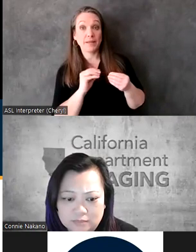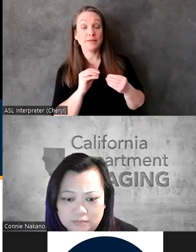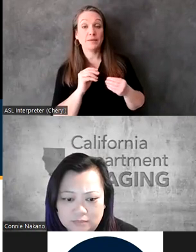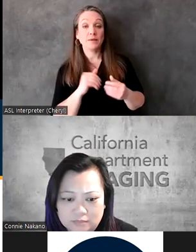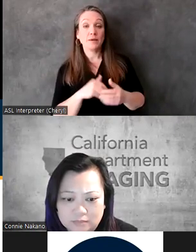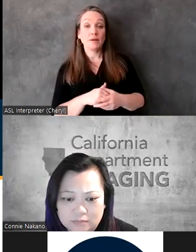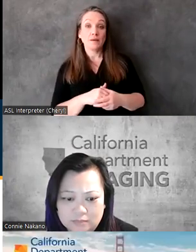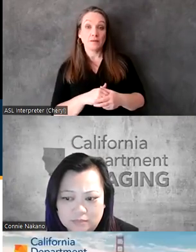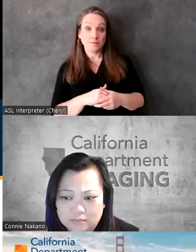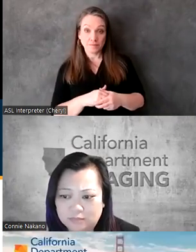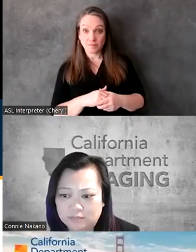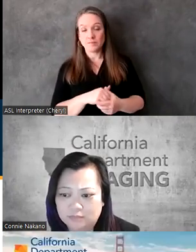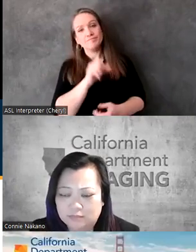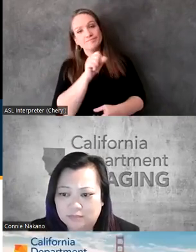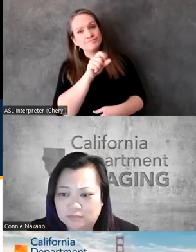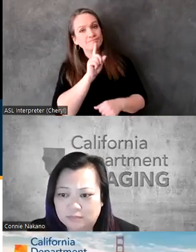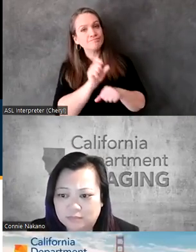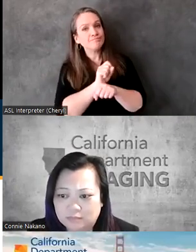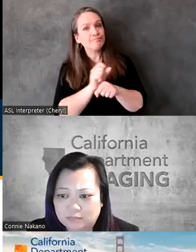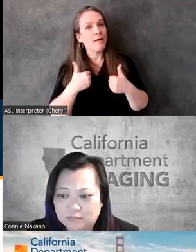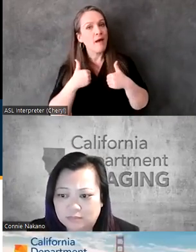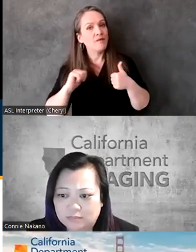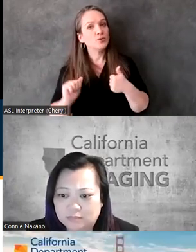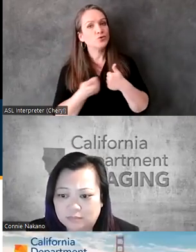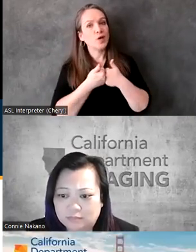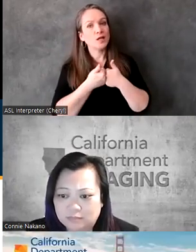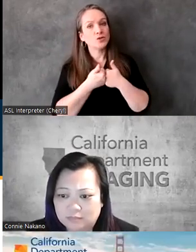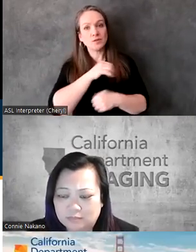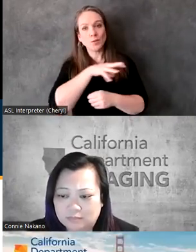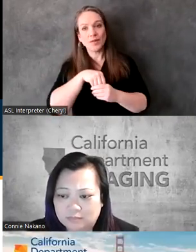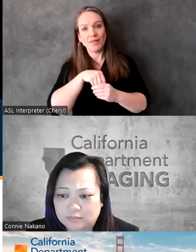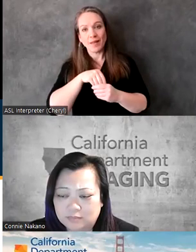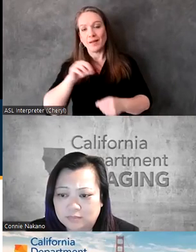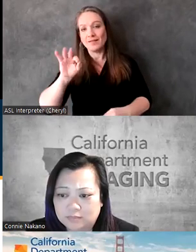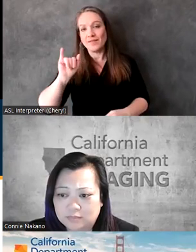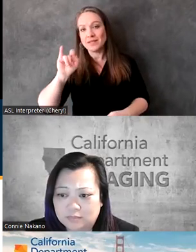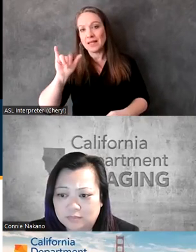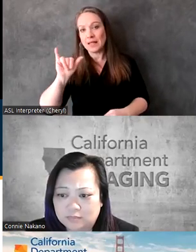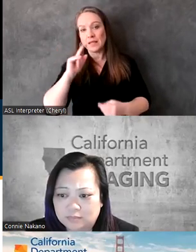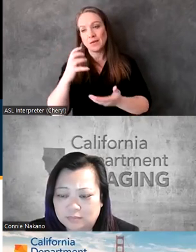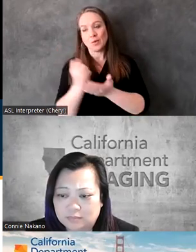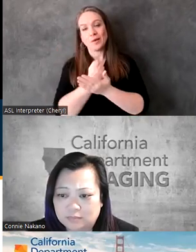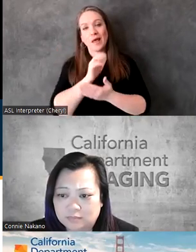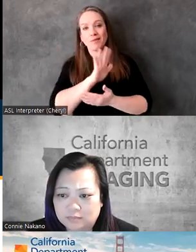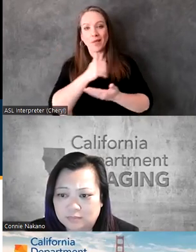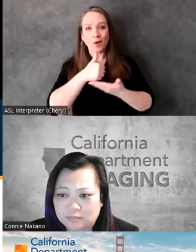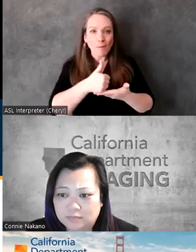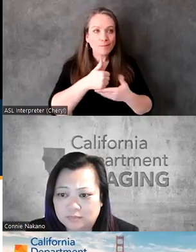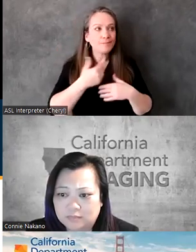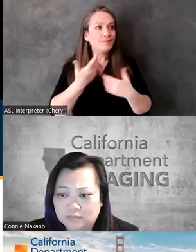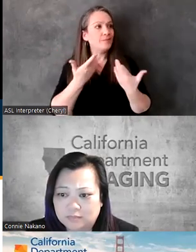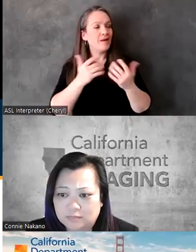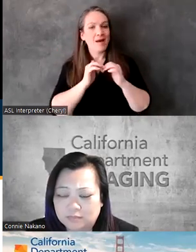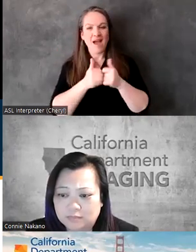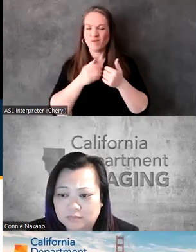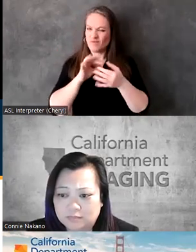there definitely are challenges within facilities for people getting those kind of services and assistance with the financial part